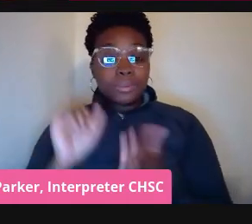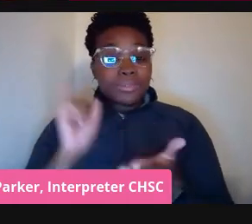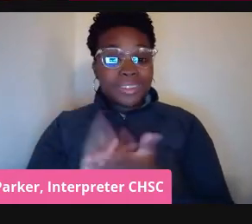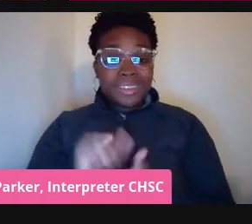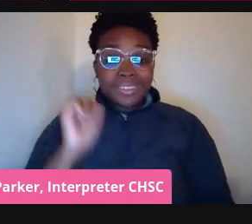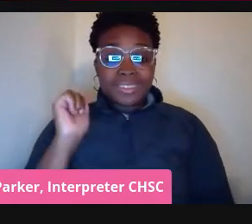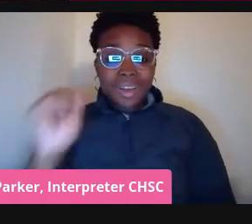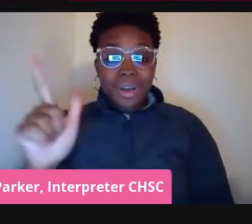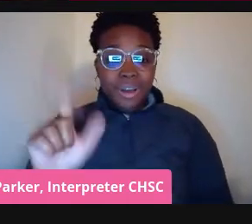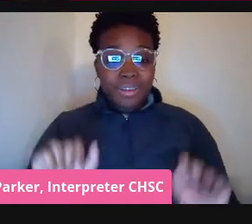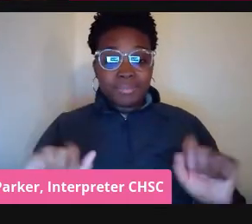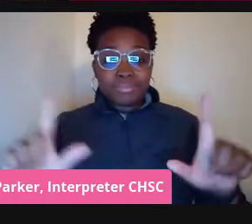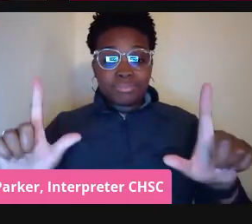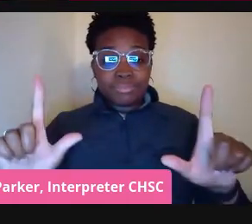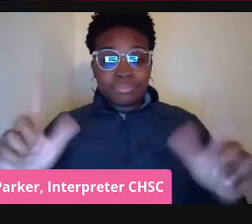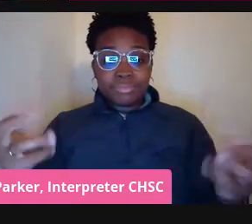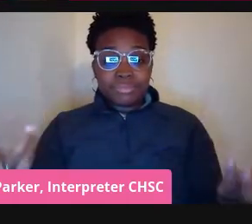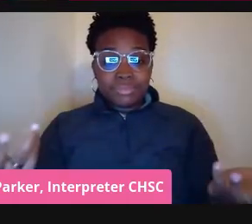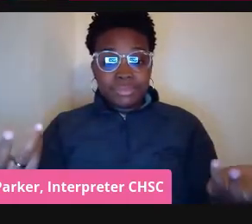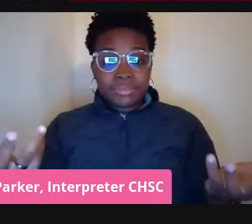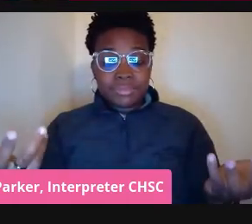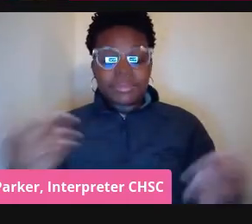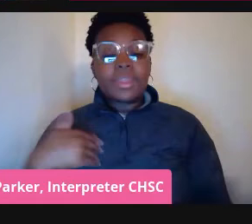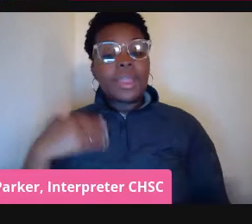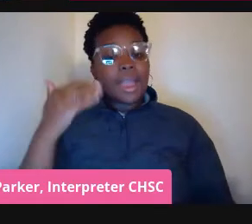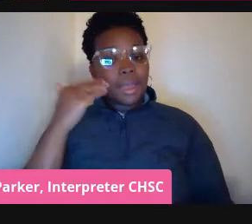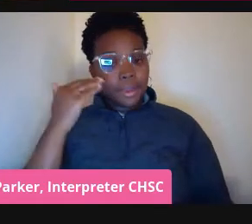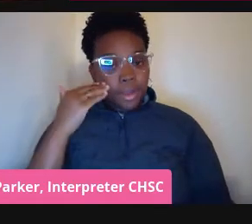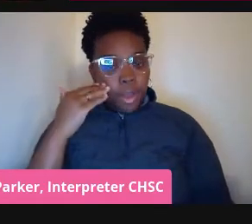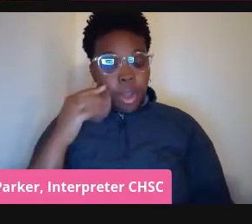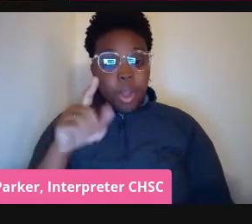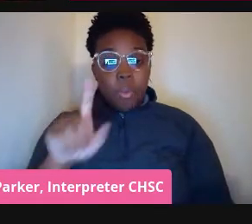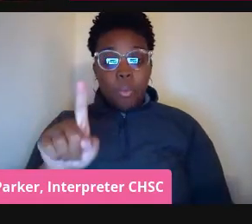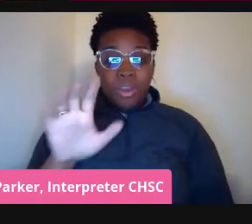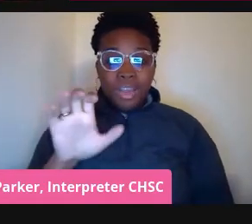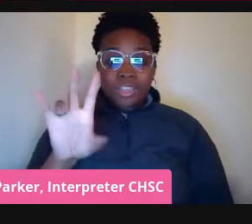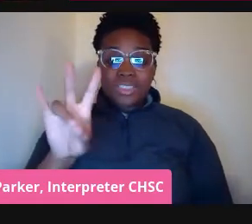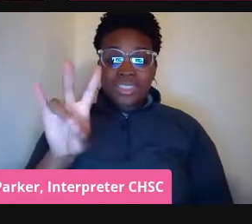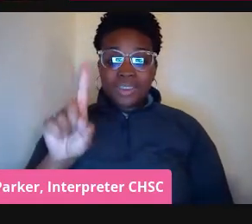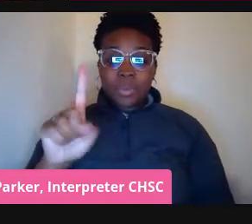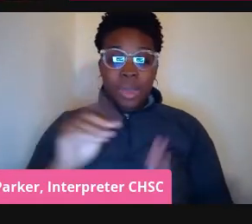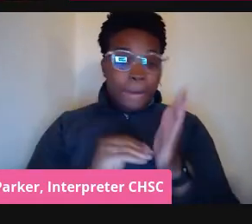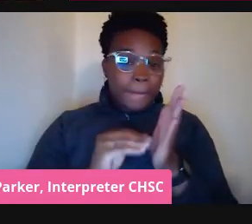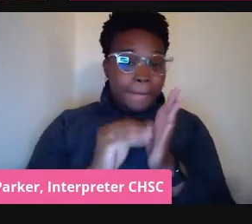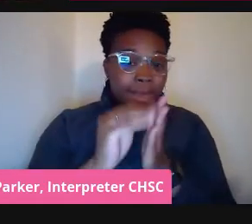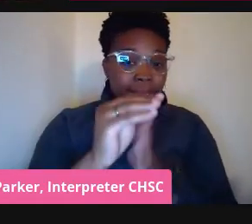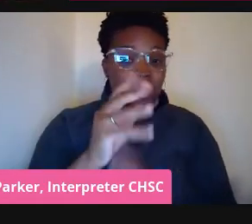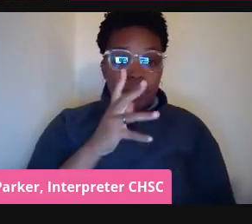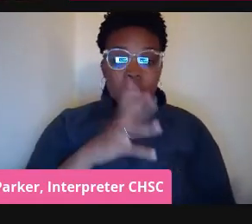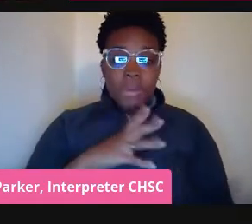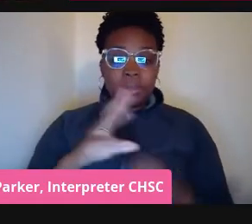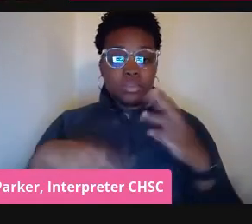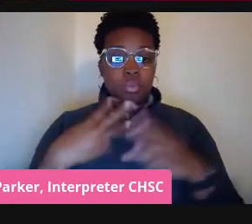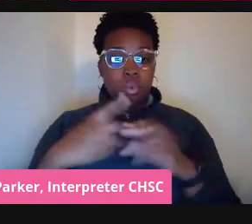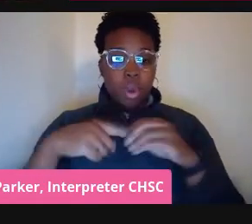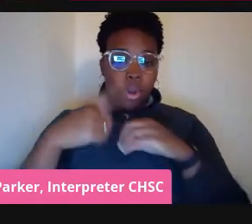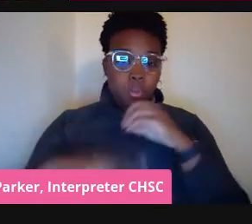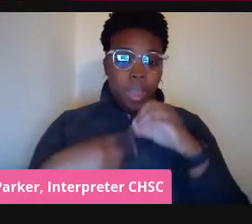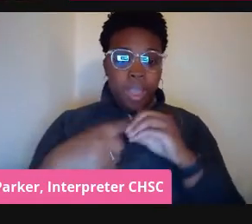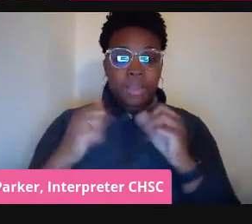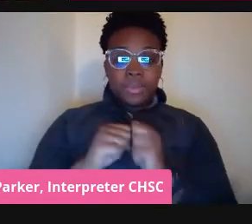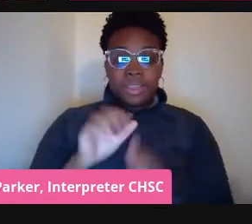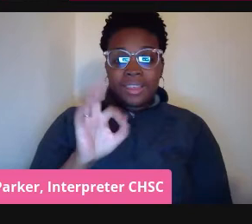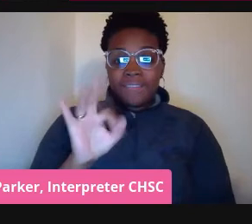find. But I know for a fact that there are 171 million women worldwide with fibroid tumors. 80%